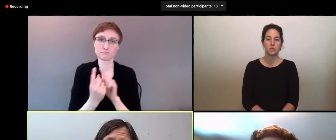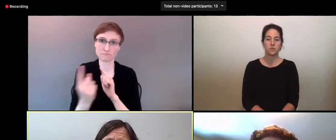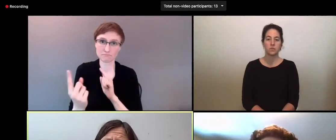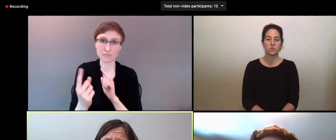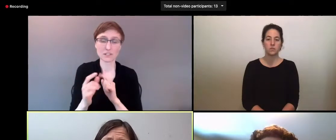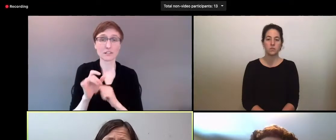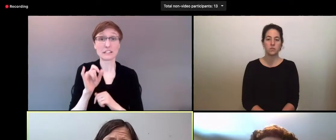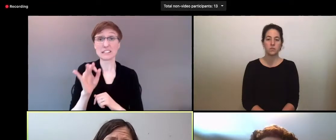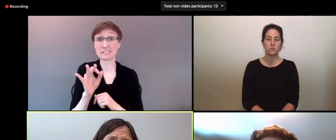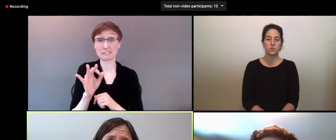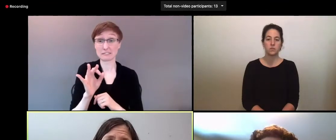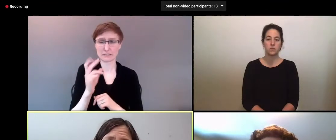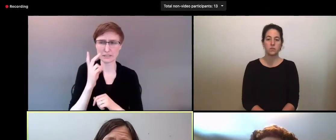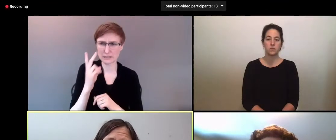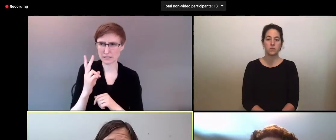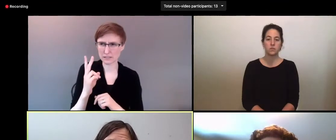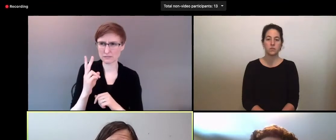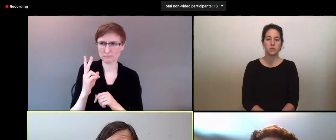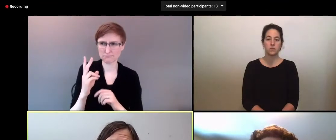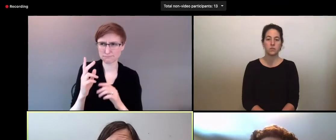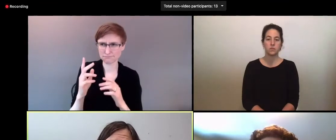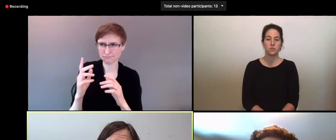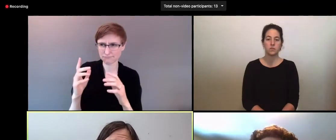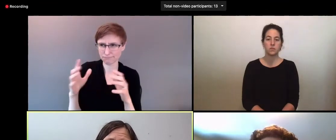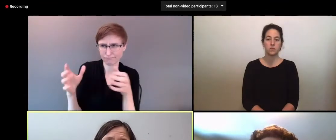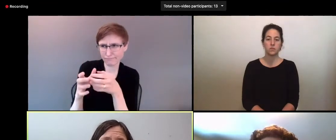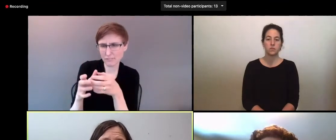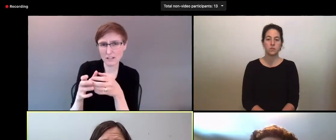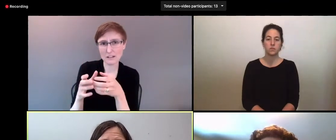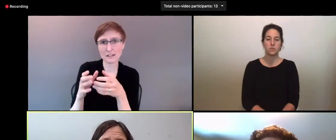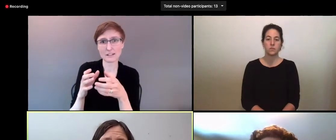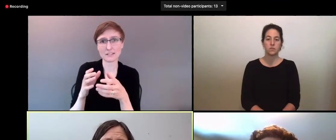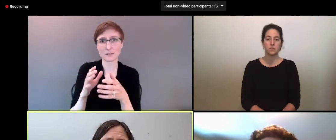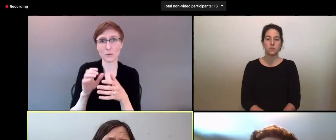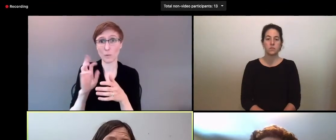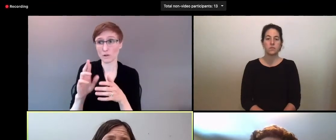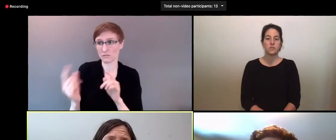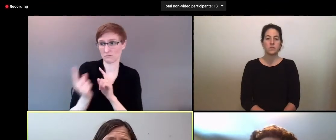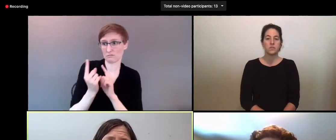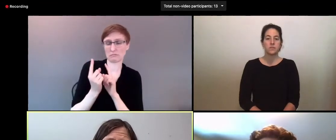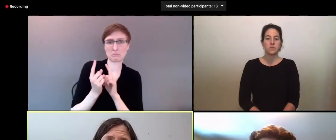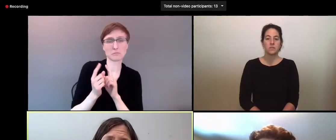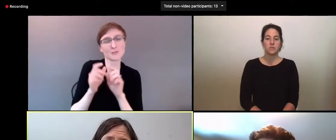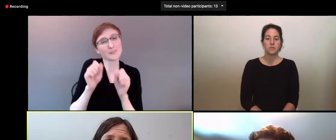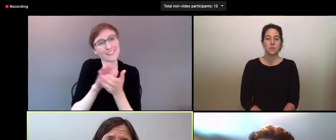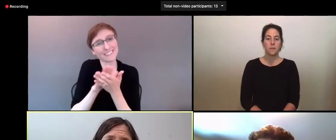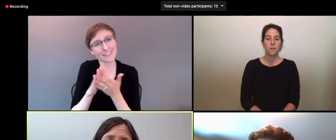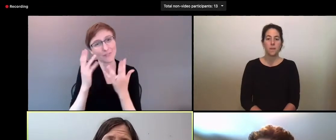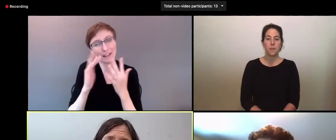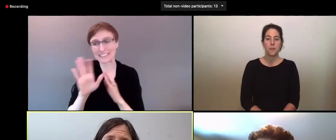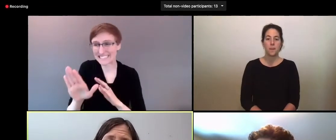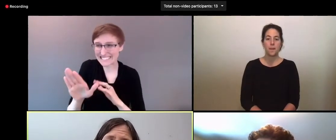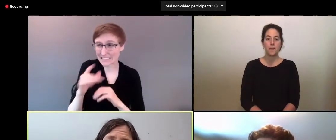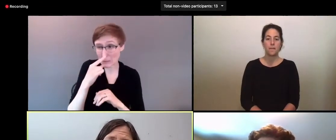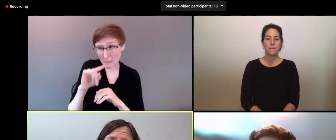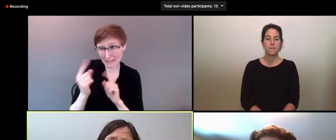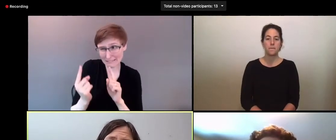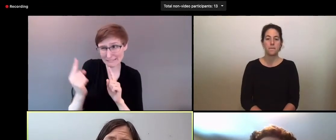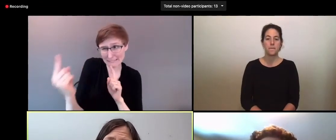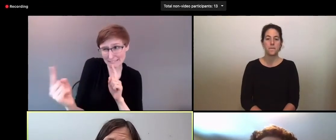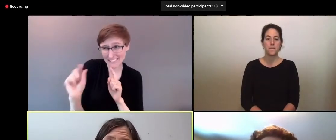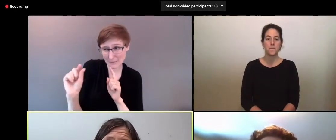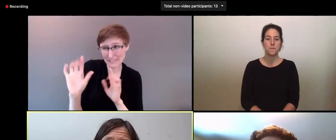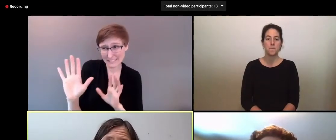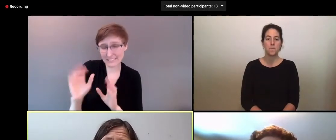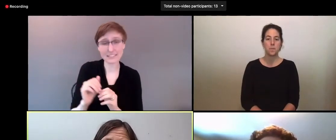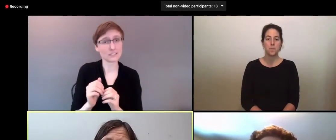happening. There's polite ways to say, can I have a little more space here? Like there's things we're going to have to learn how to